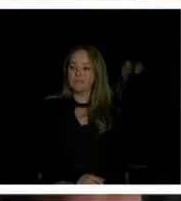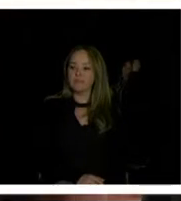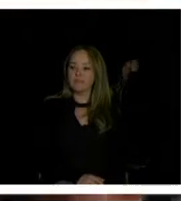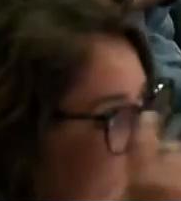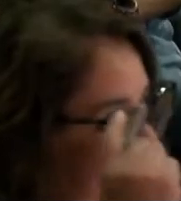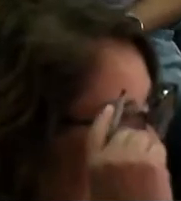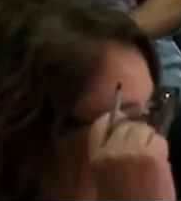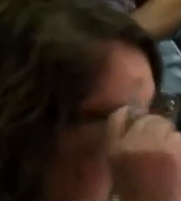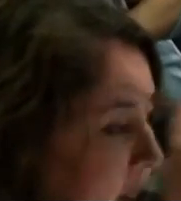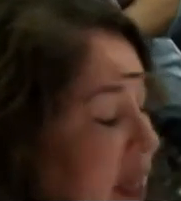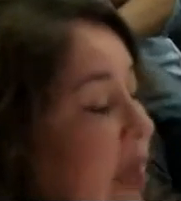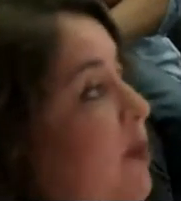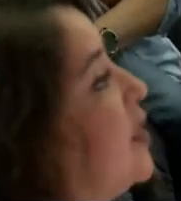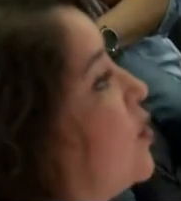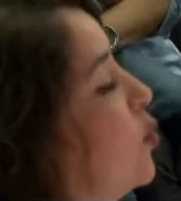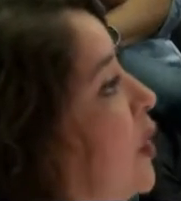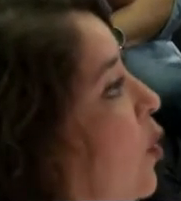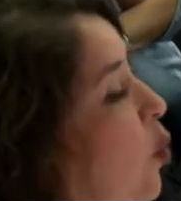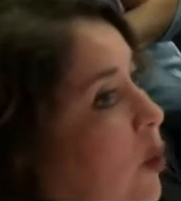Monday.